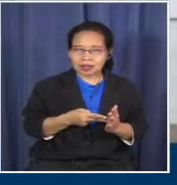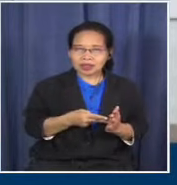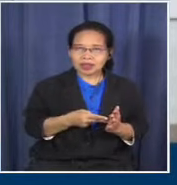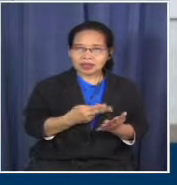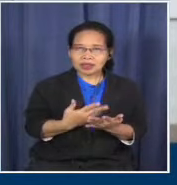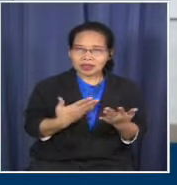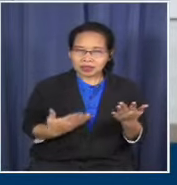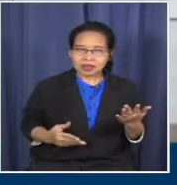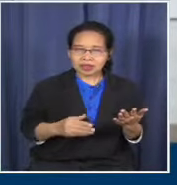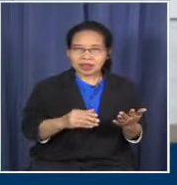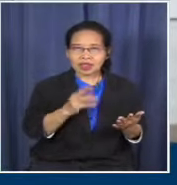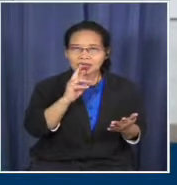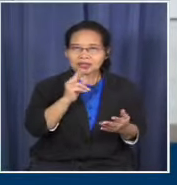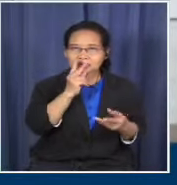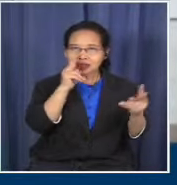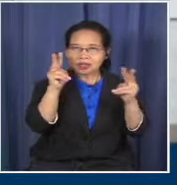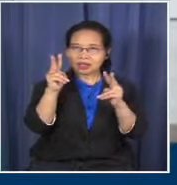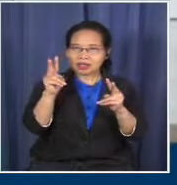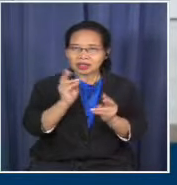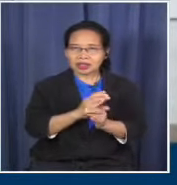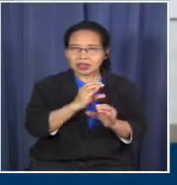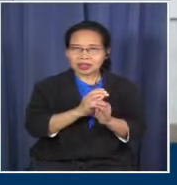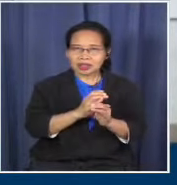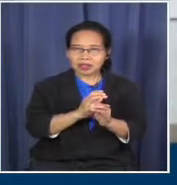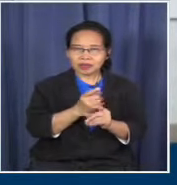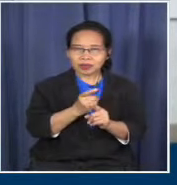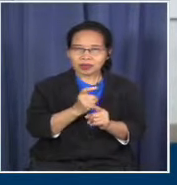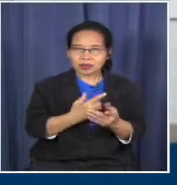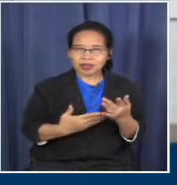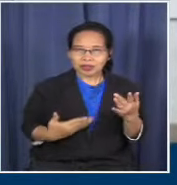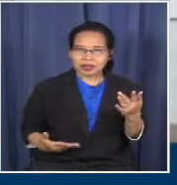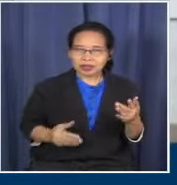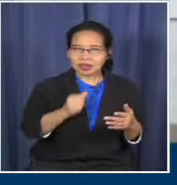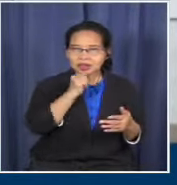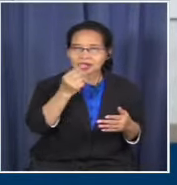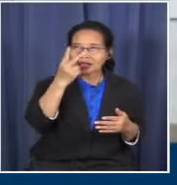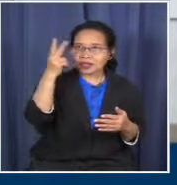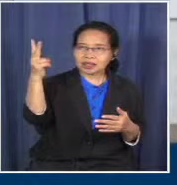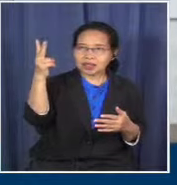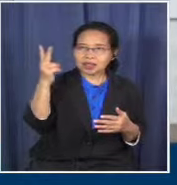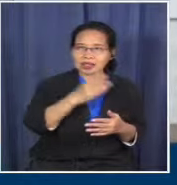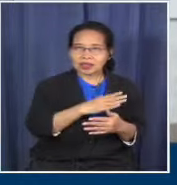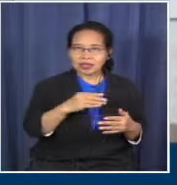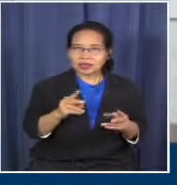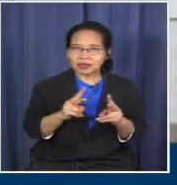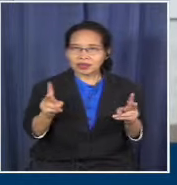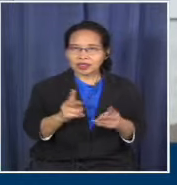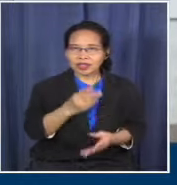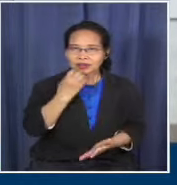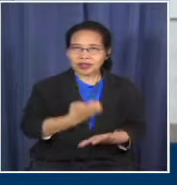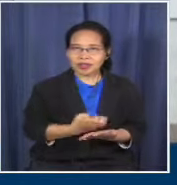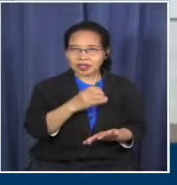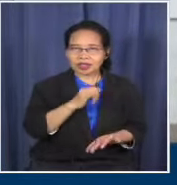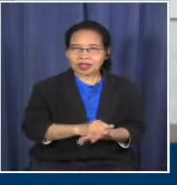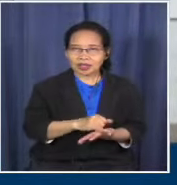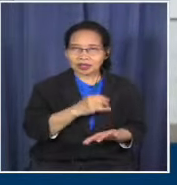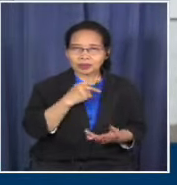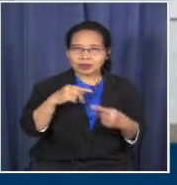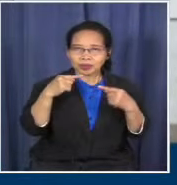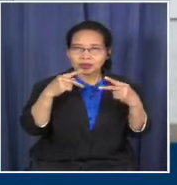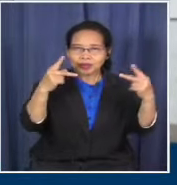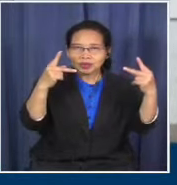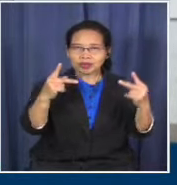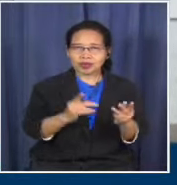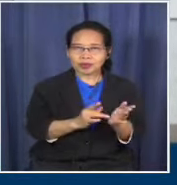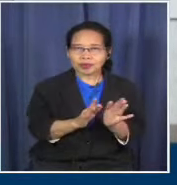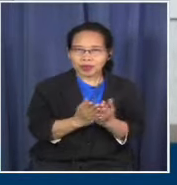things that are seen were created from things unseen. And it's very evident that this pronouncement